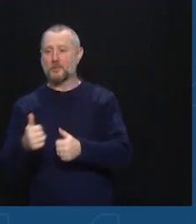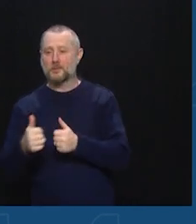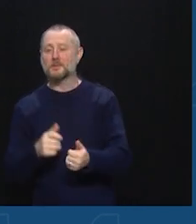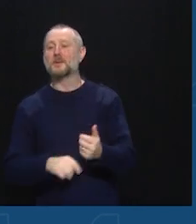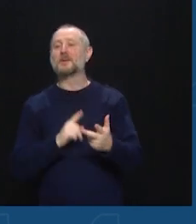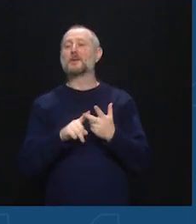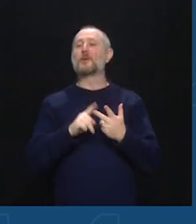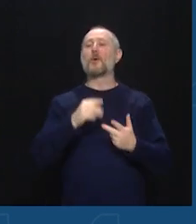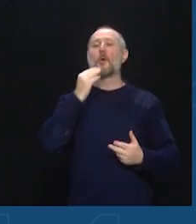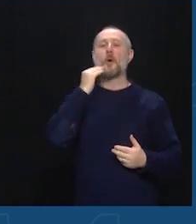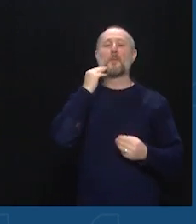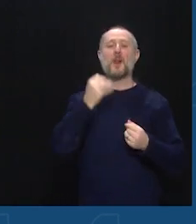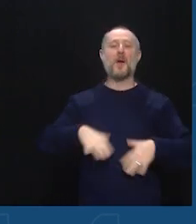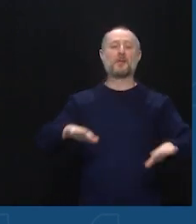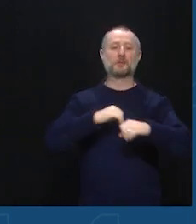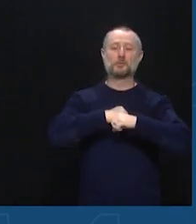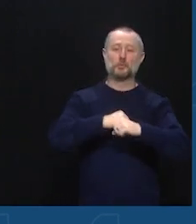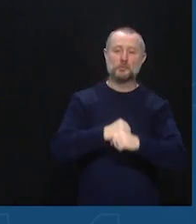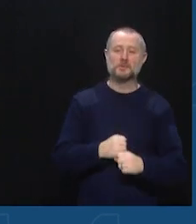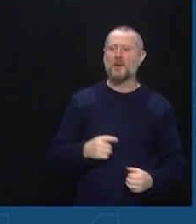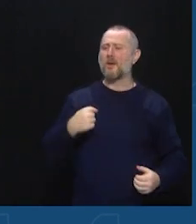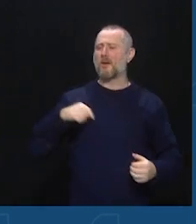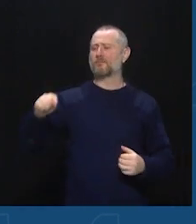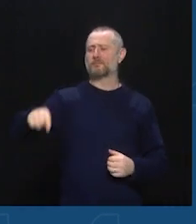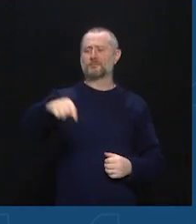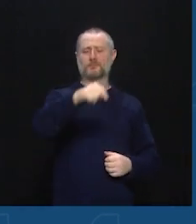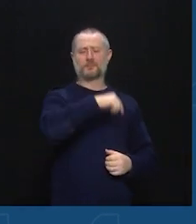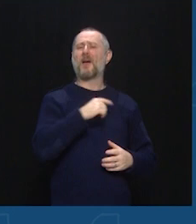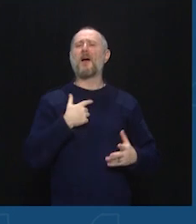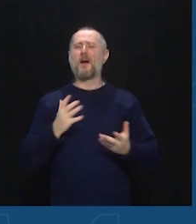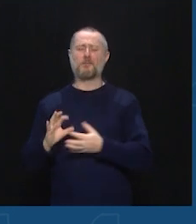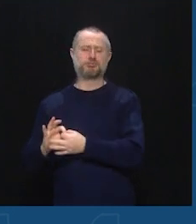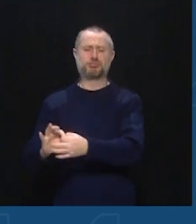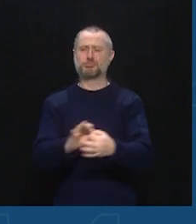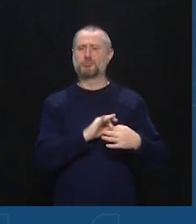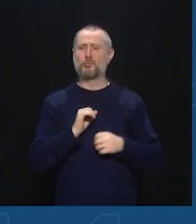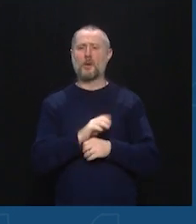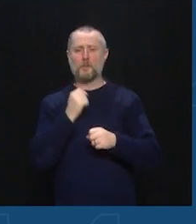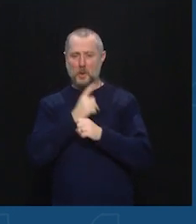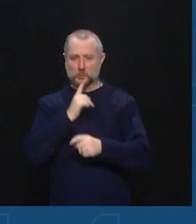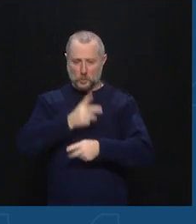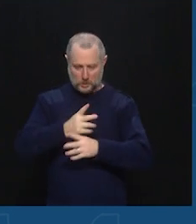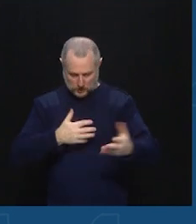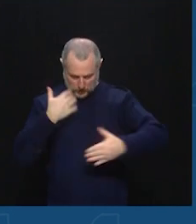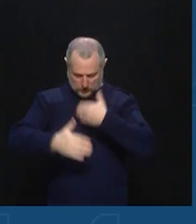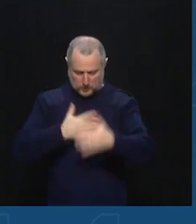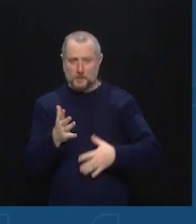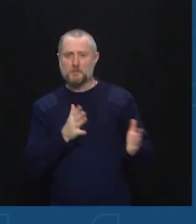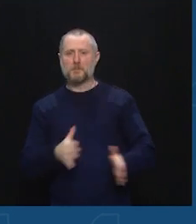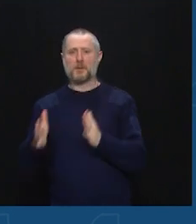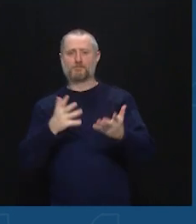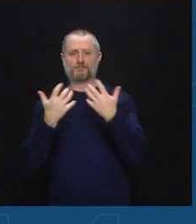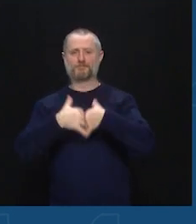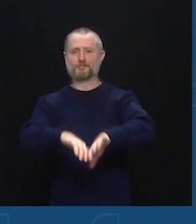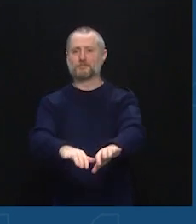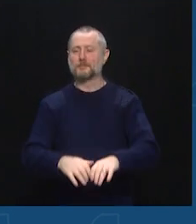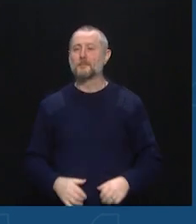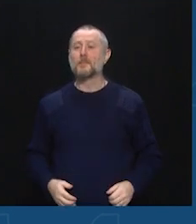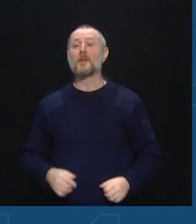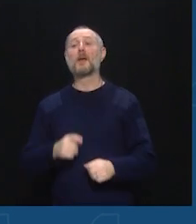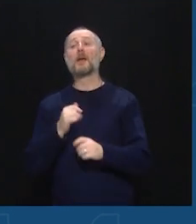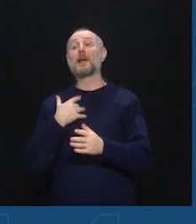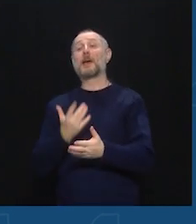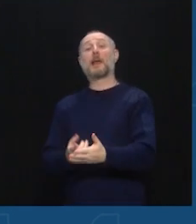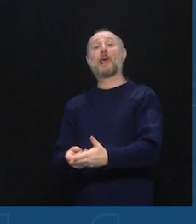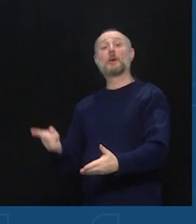agencies, and we are out there hitting the roads and hitting them hard. Last week, we sent about